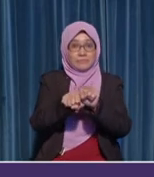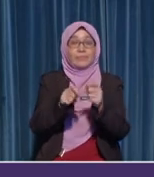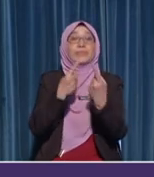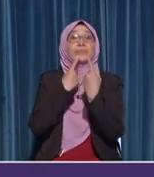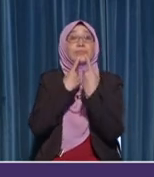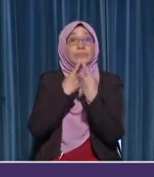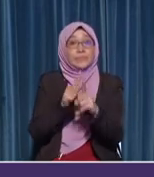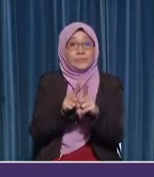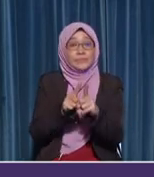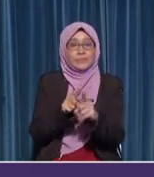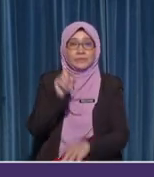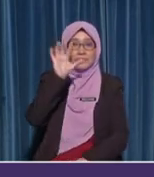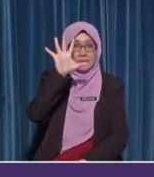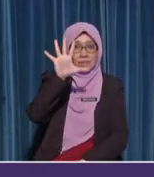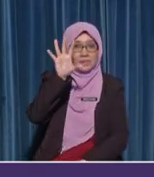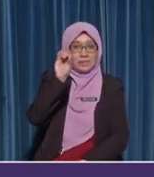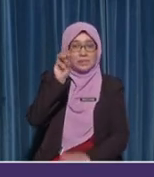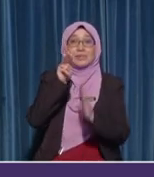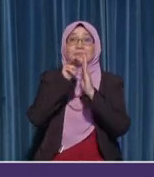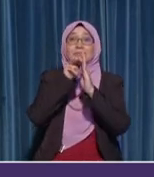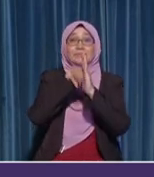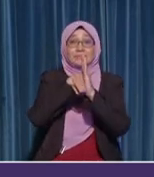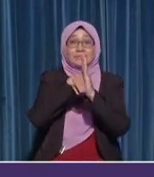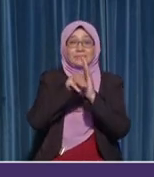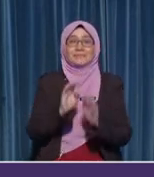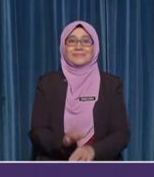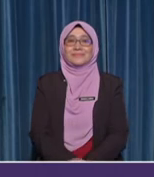answer is 50 minutes.